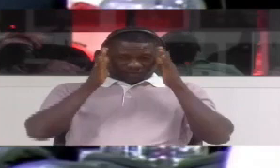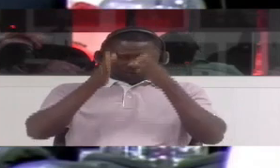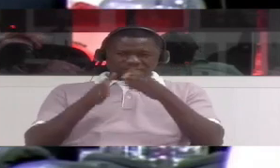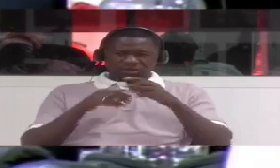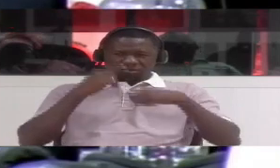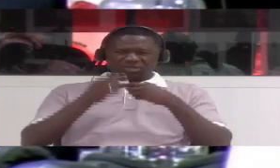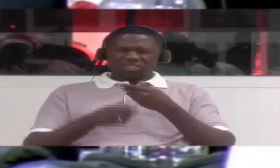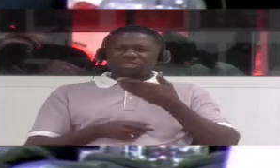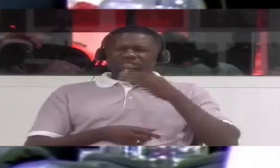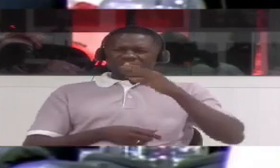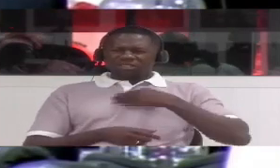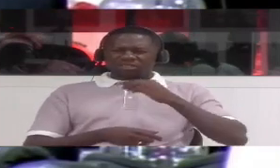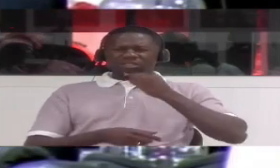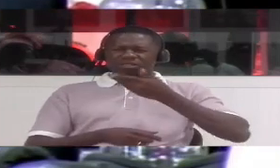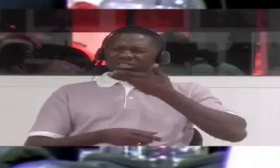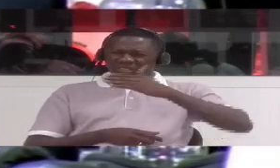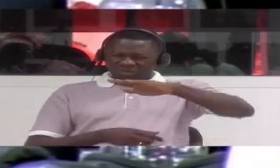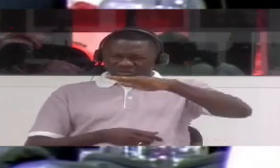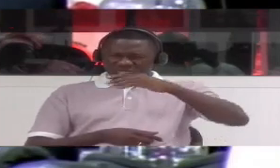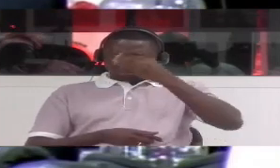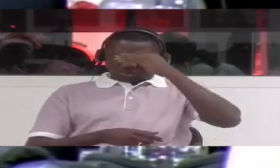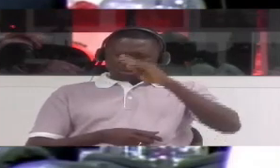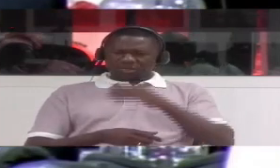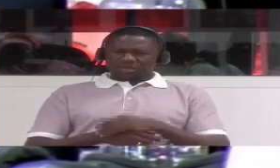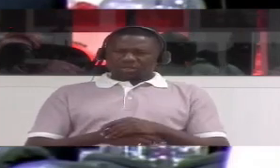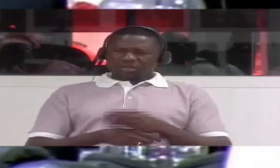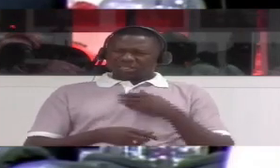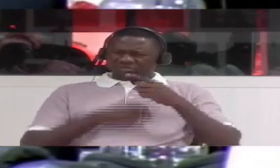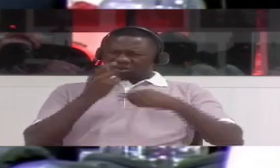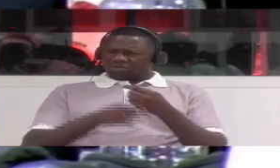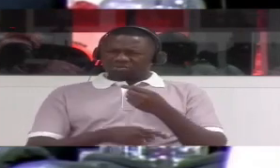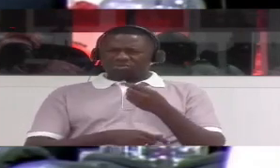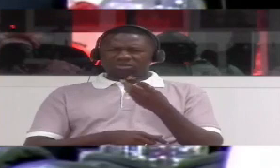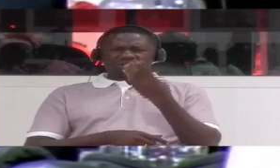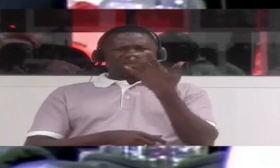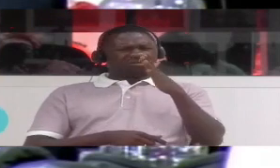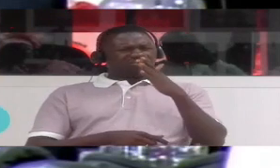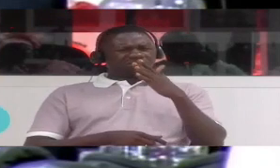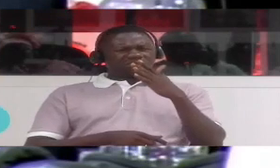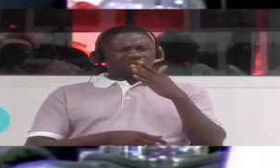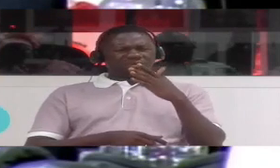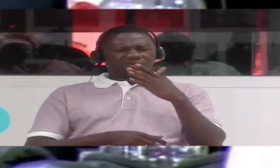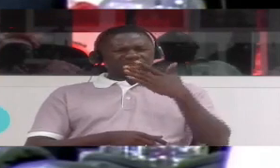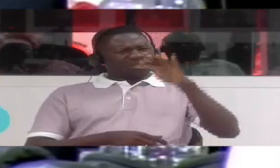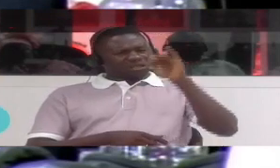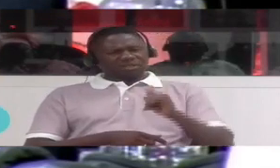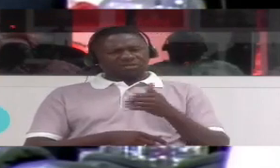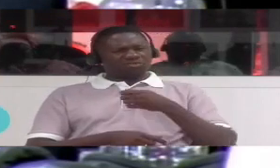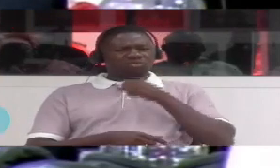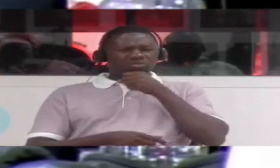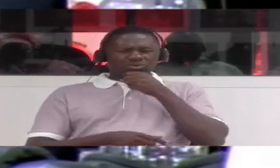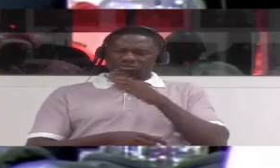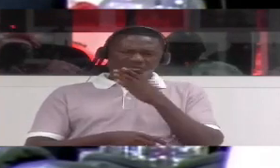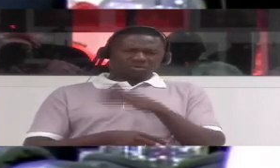a teenager. He couldn't have been more than 10. And you said from I saw him after, I think that